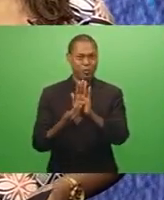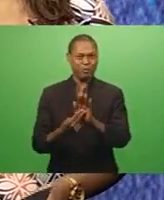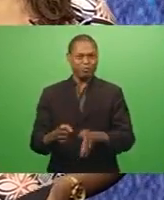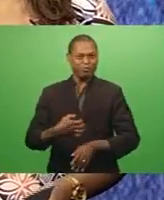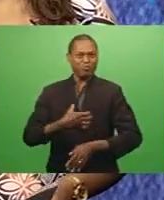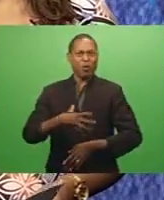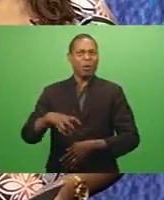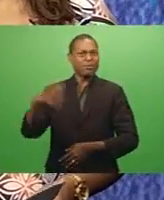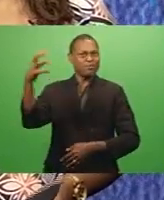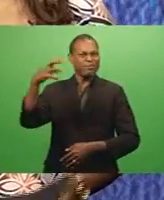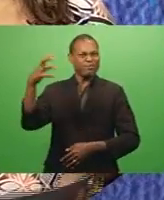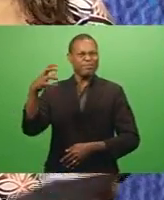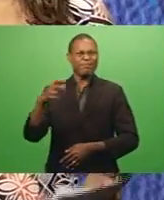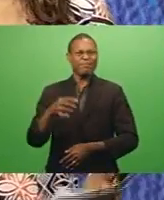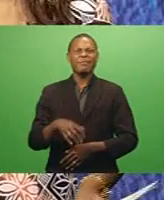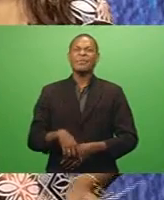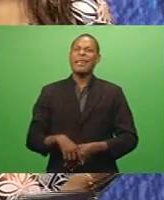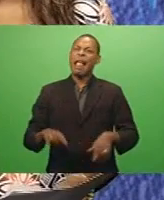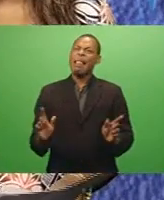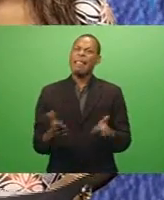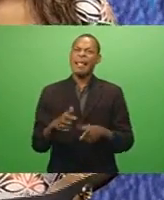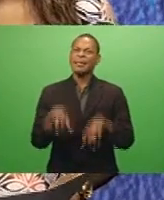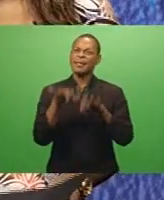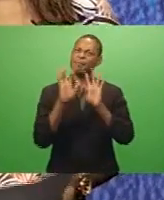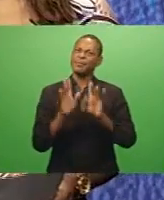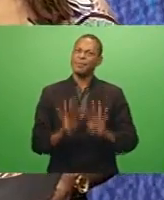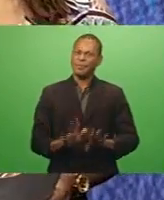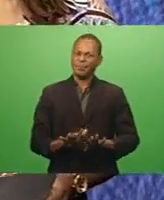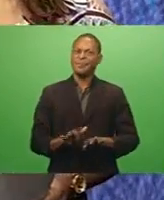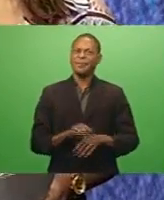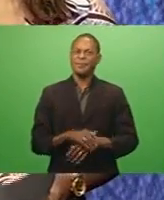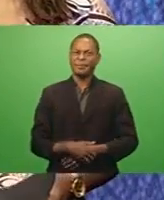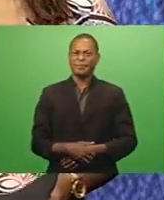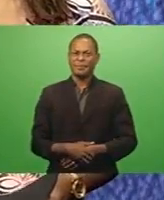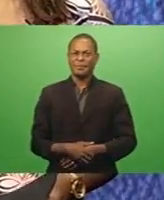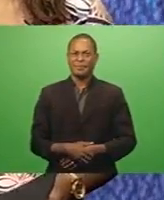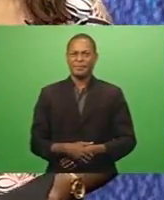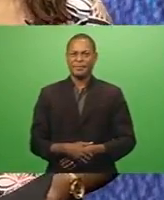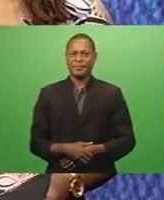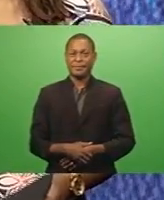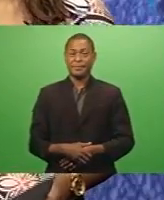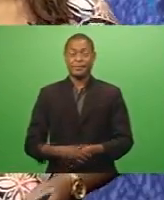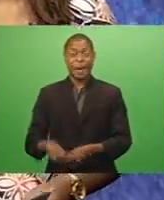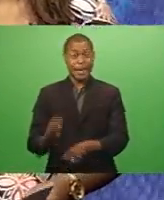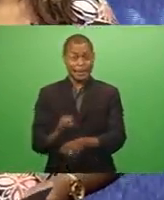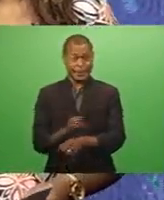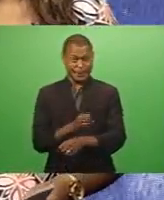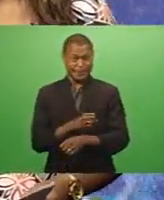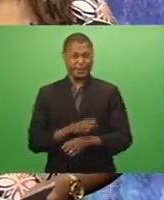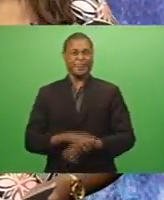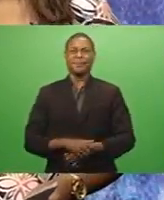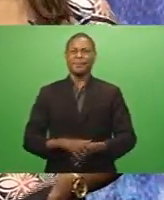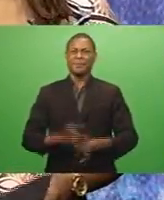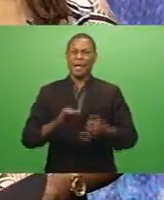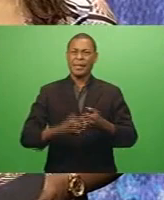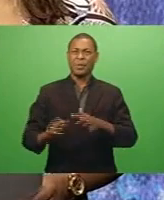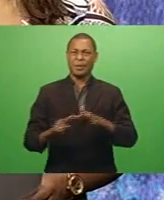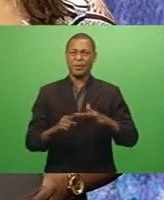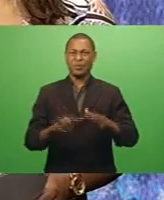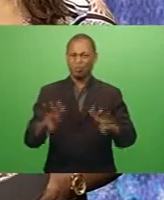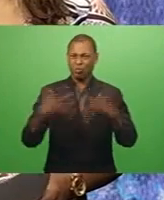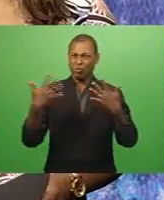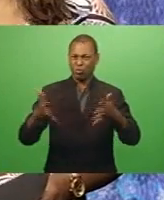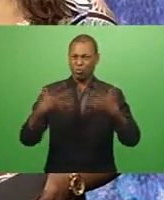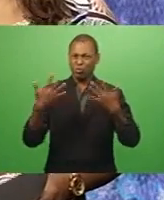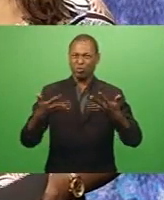and less showers. Now that's the way to roll. At sea, southeast winds 15 to 20 knots, moderate to rough